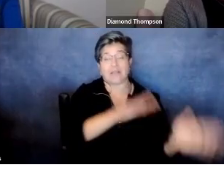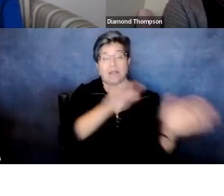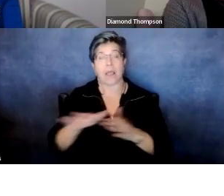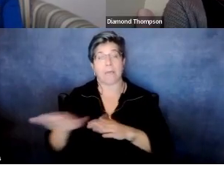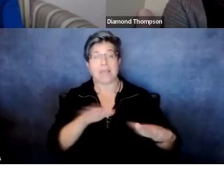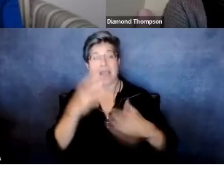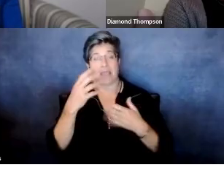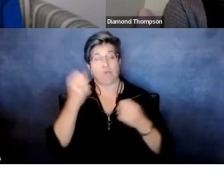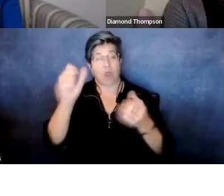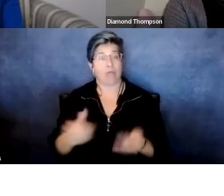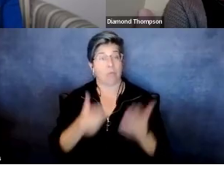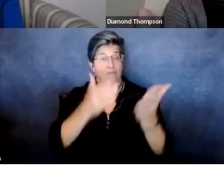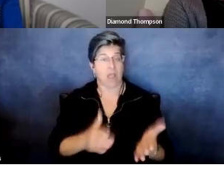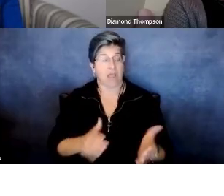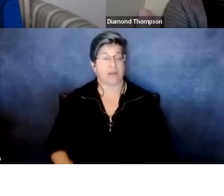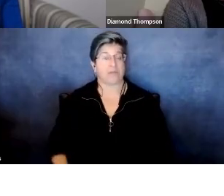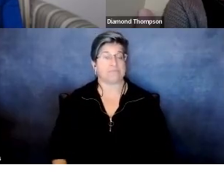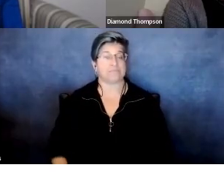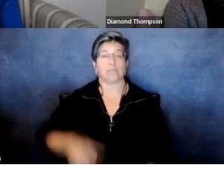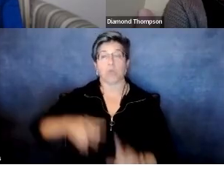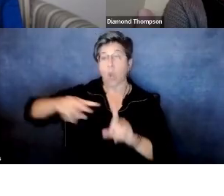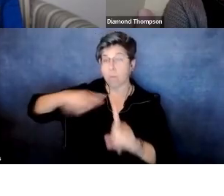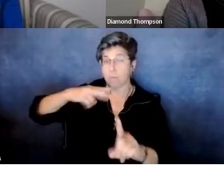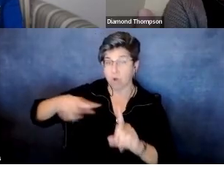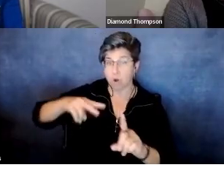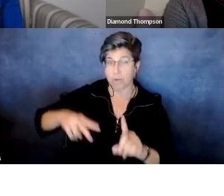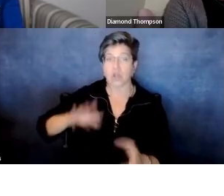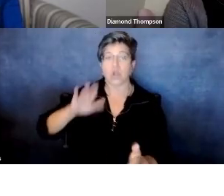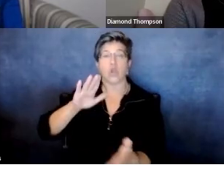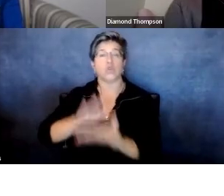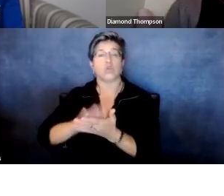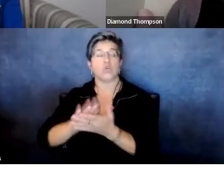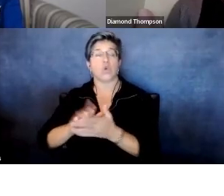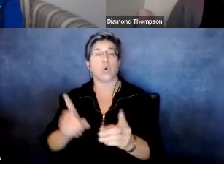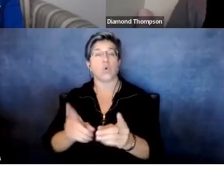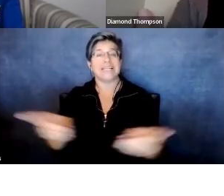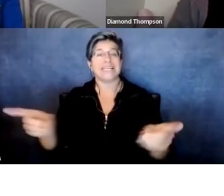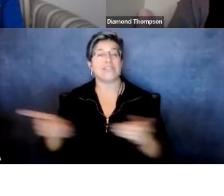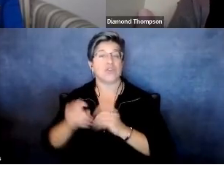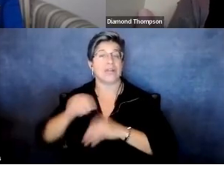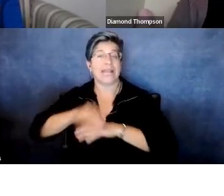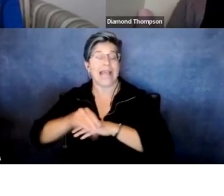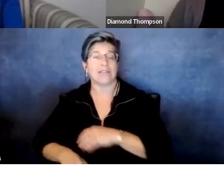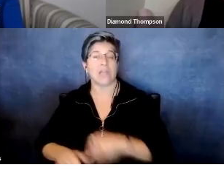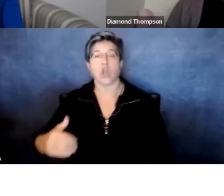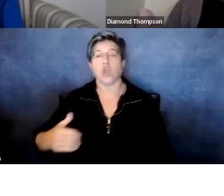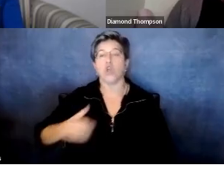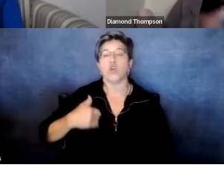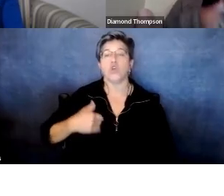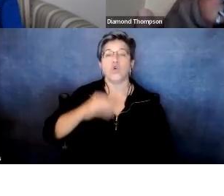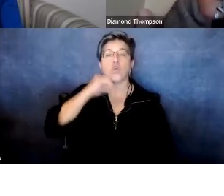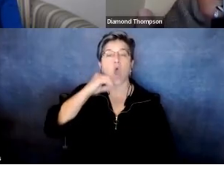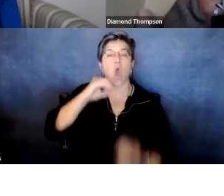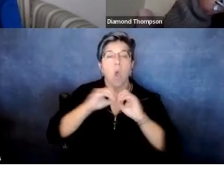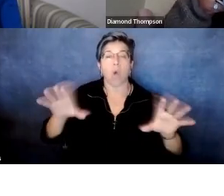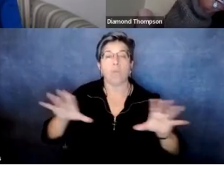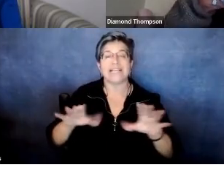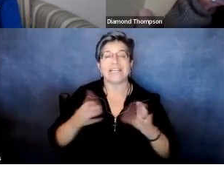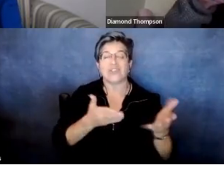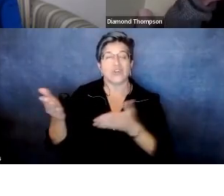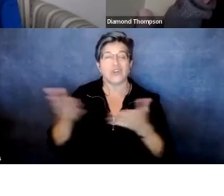health providers, probation, school district counselors, youth homelessness service organizations,